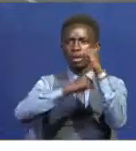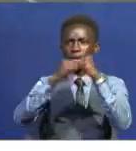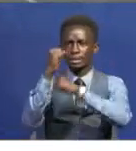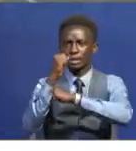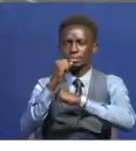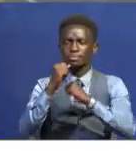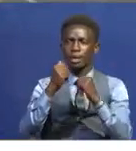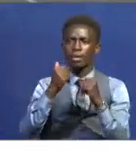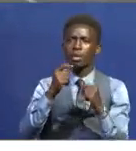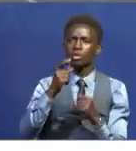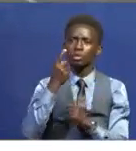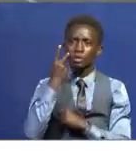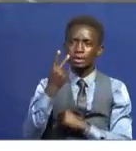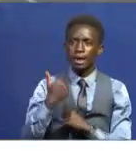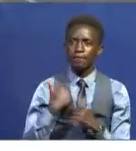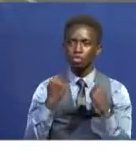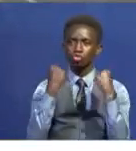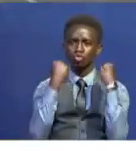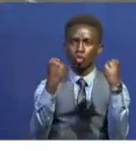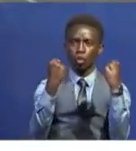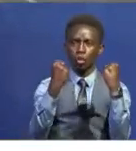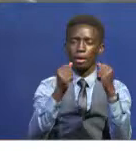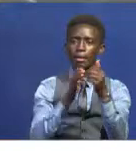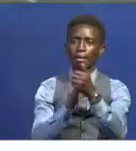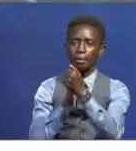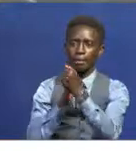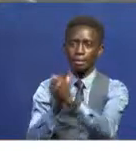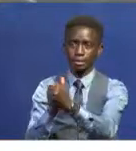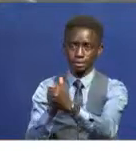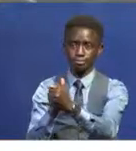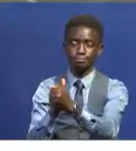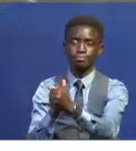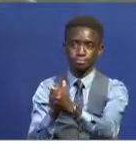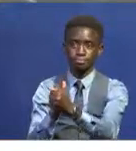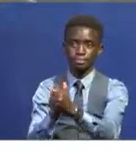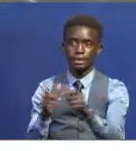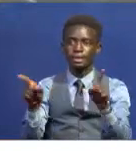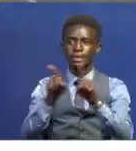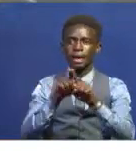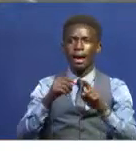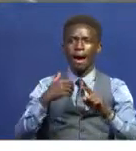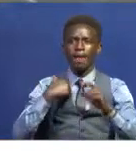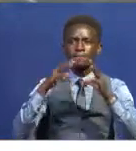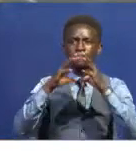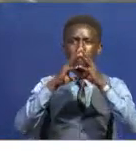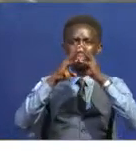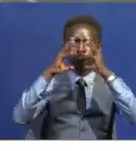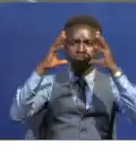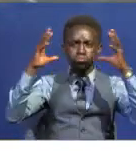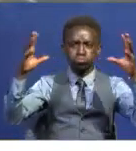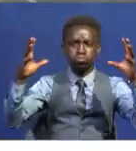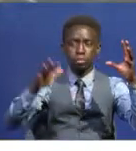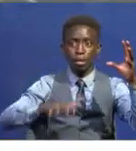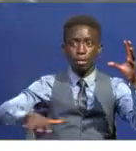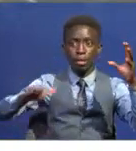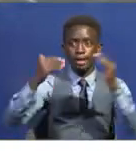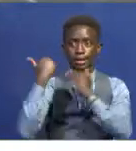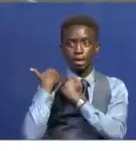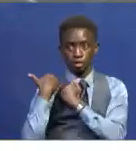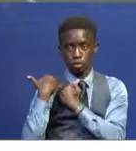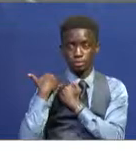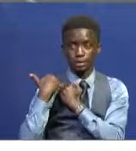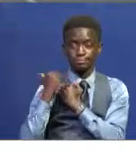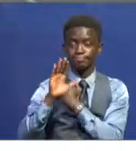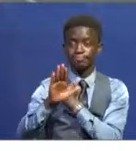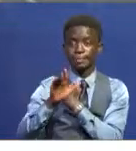strong leadership and also great aspects of accountability. And these are